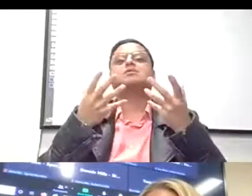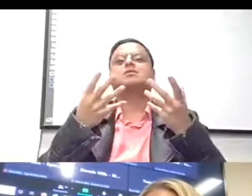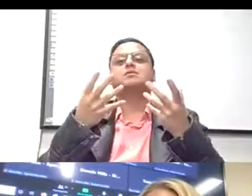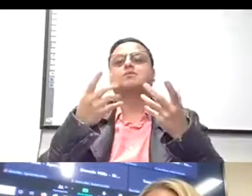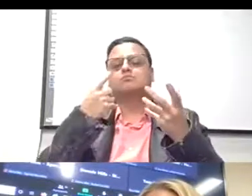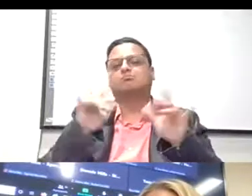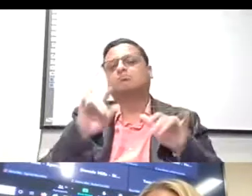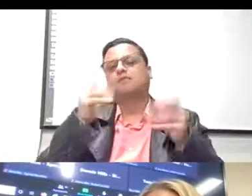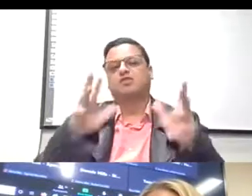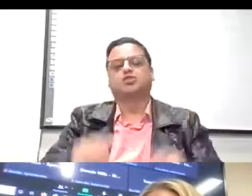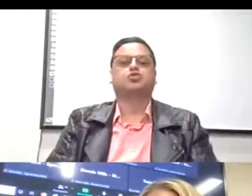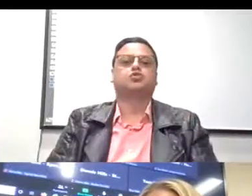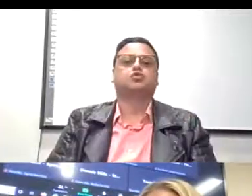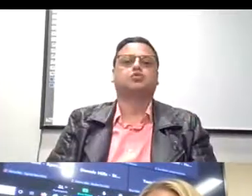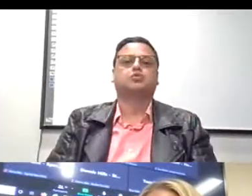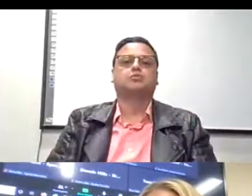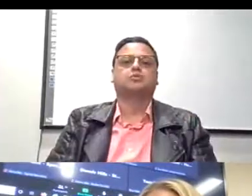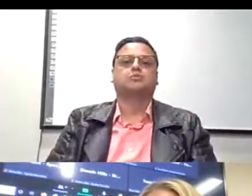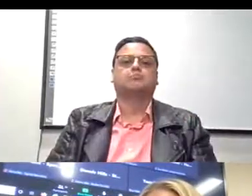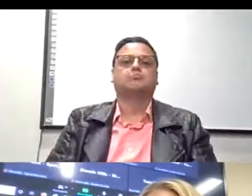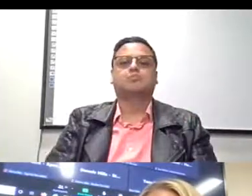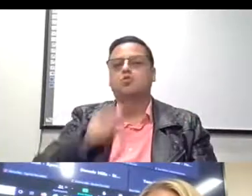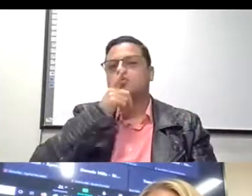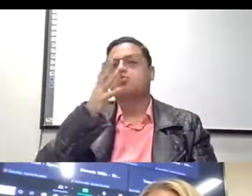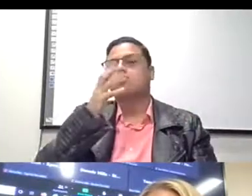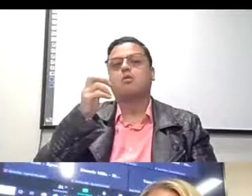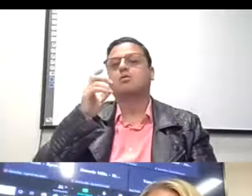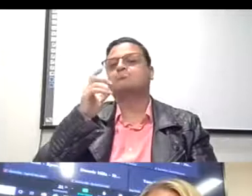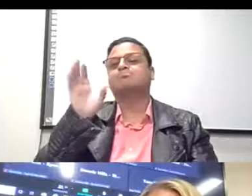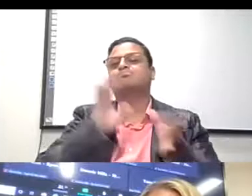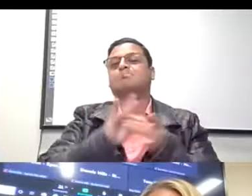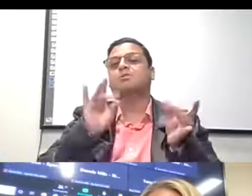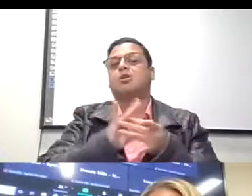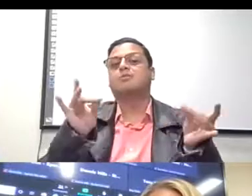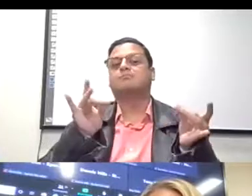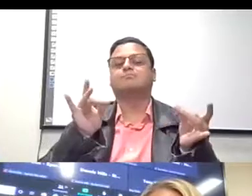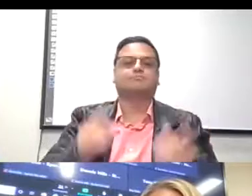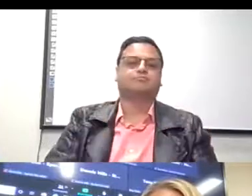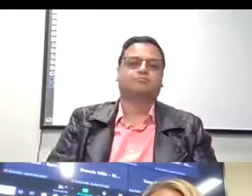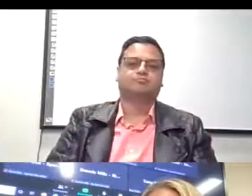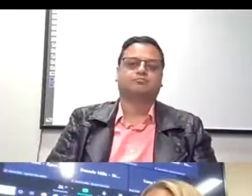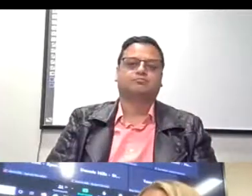staff if needed. Does anybody want to go ahead and have comments?